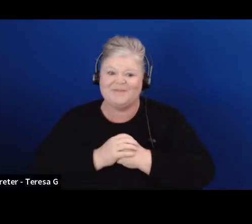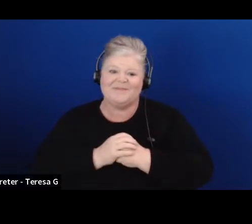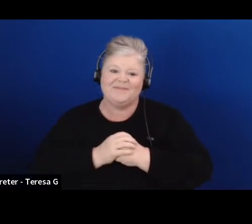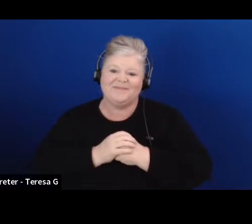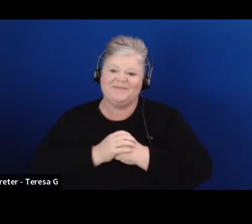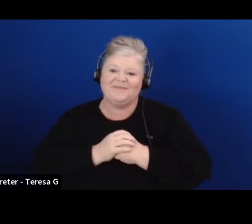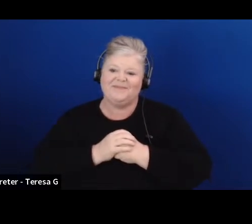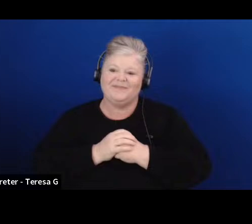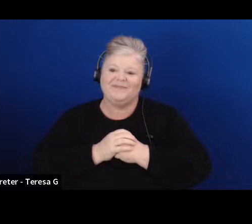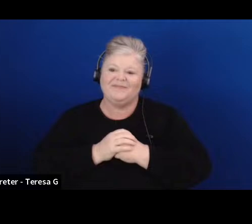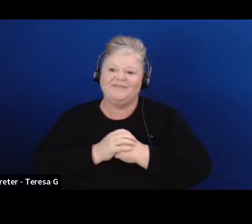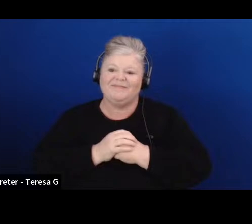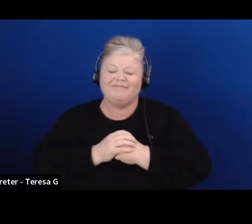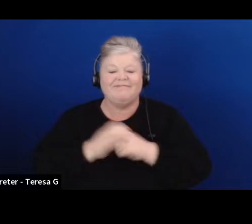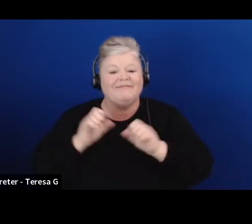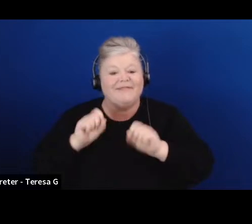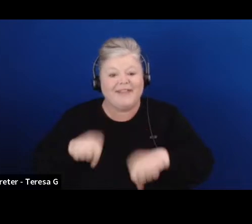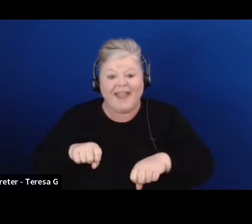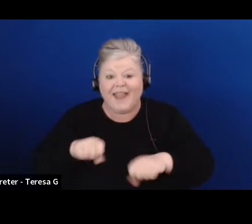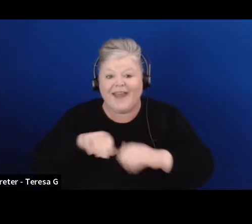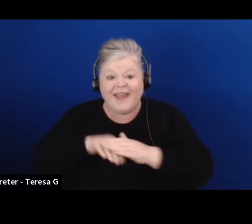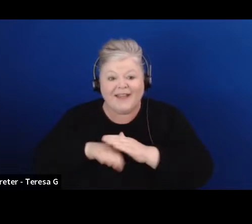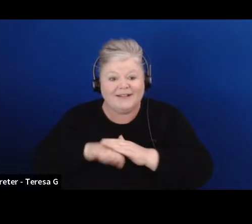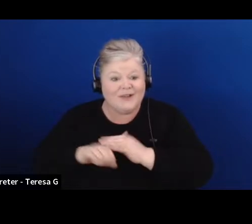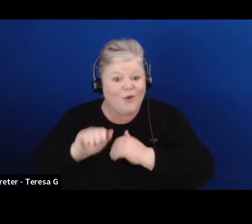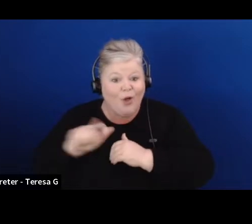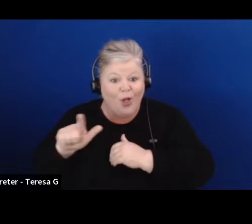can access all our meetings at